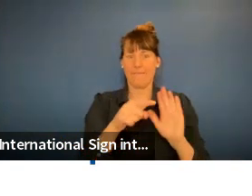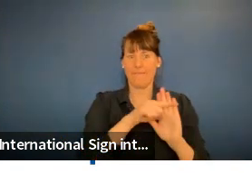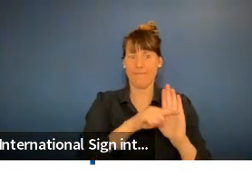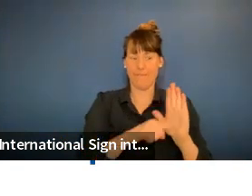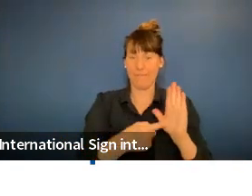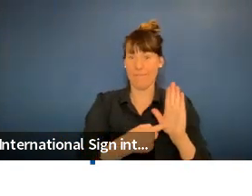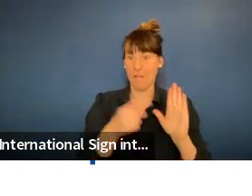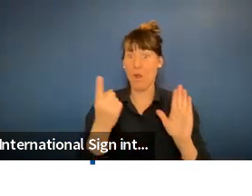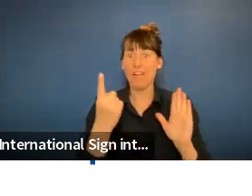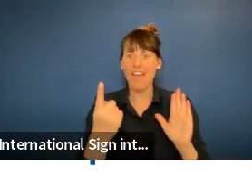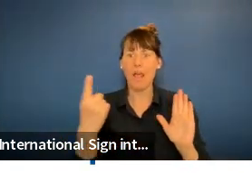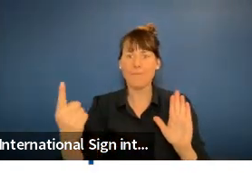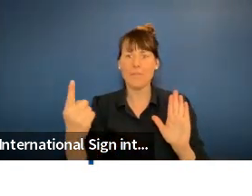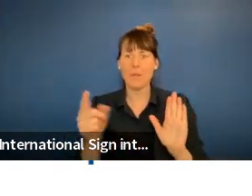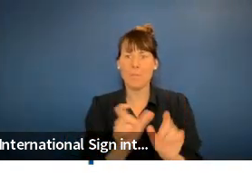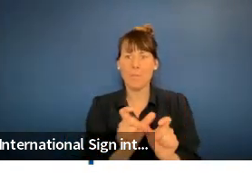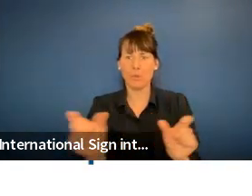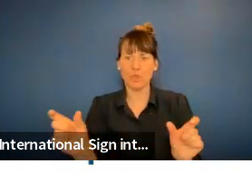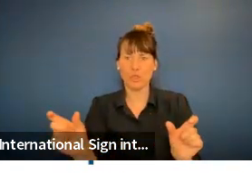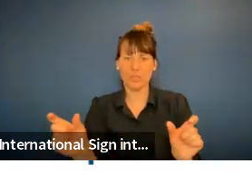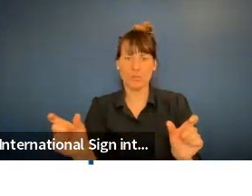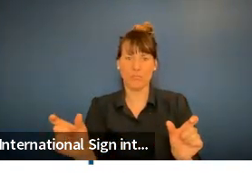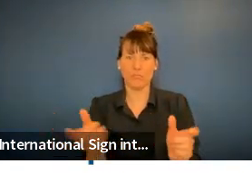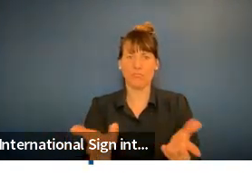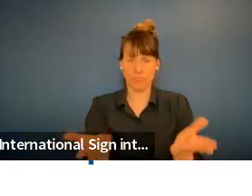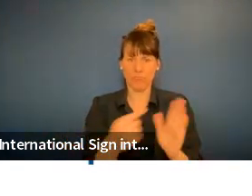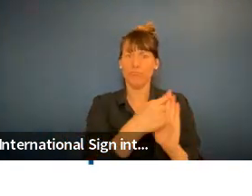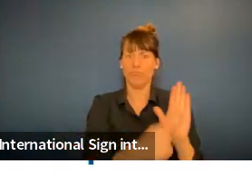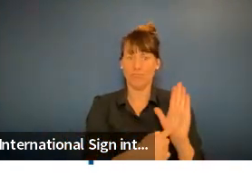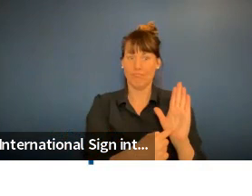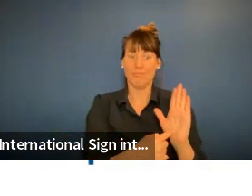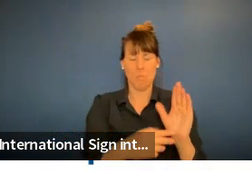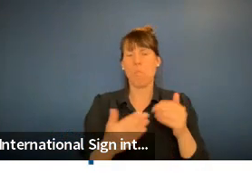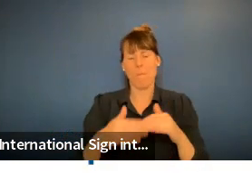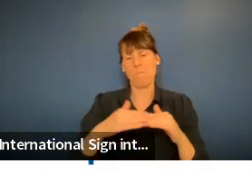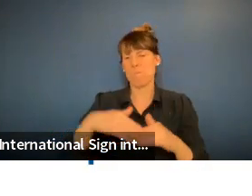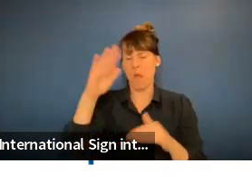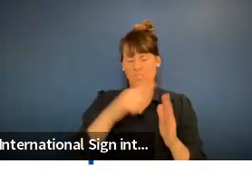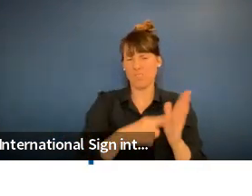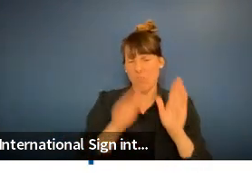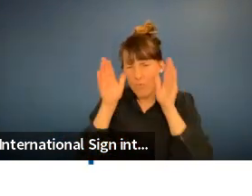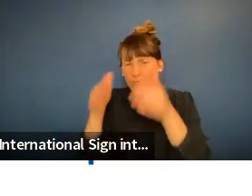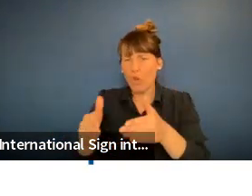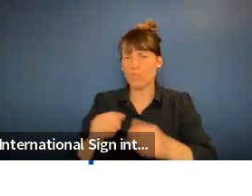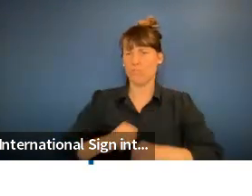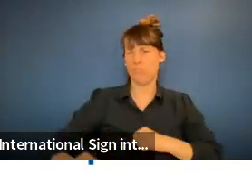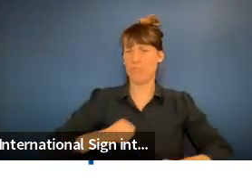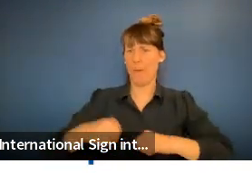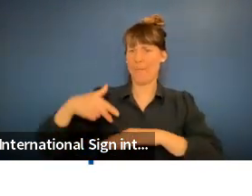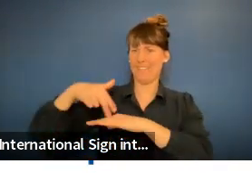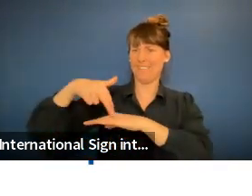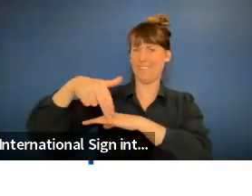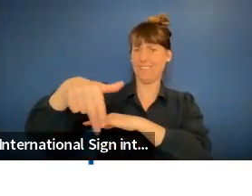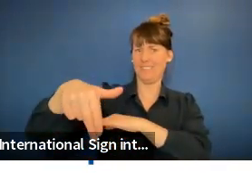Georgia and Ukraine, who developed the priority assistive product list, have extended, following the whole process, have extended the list to